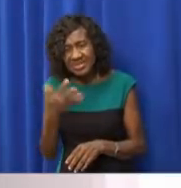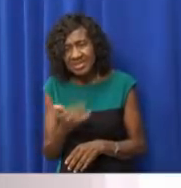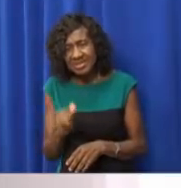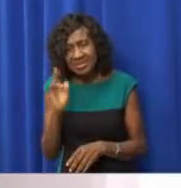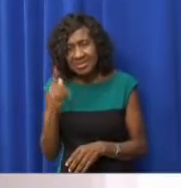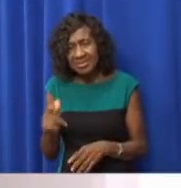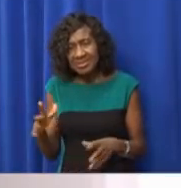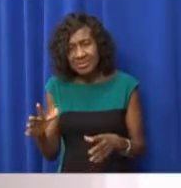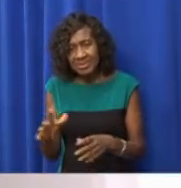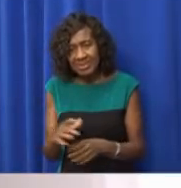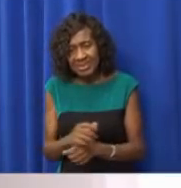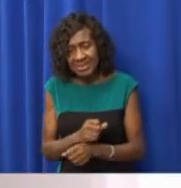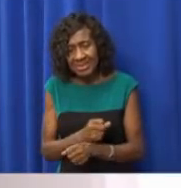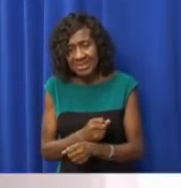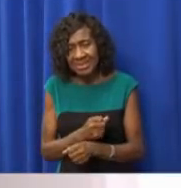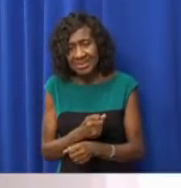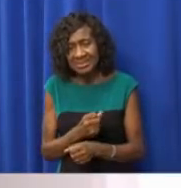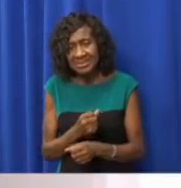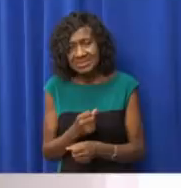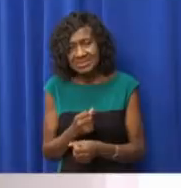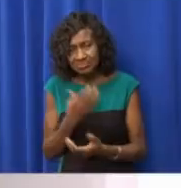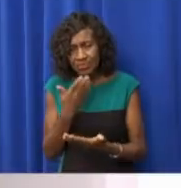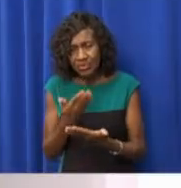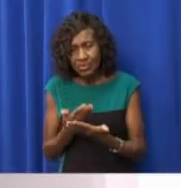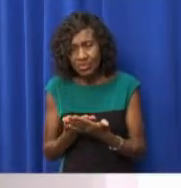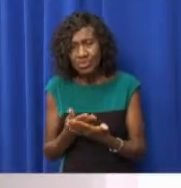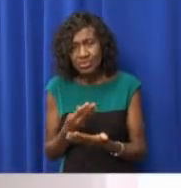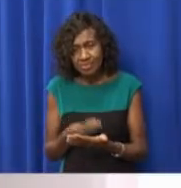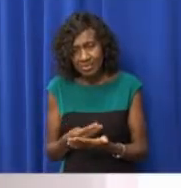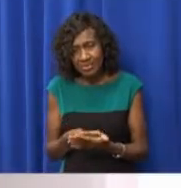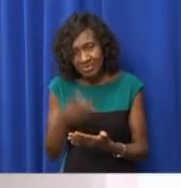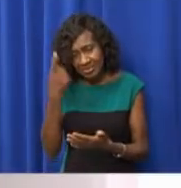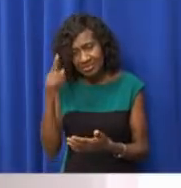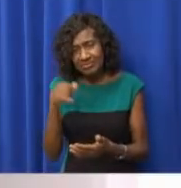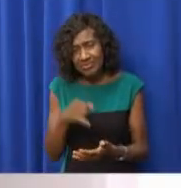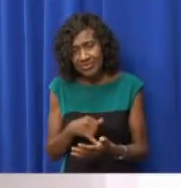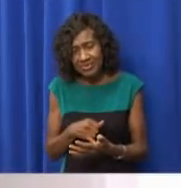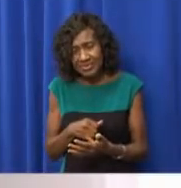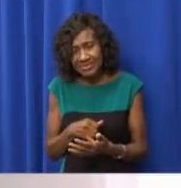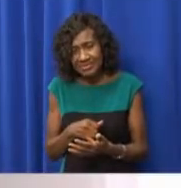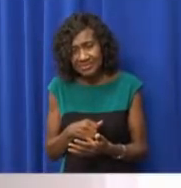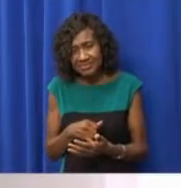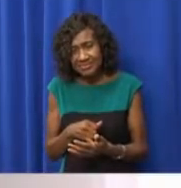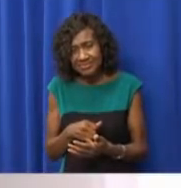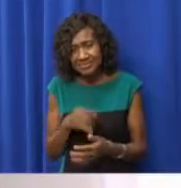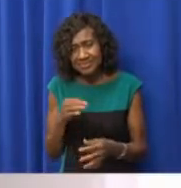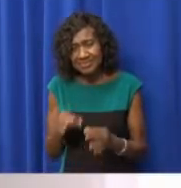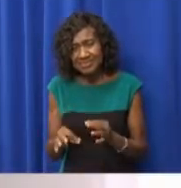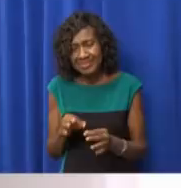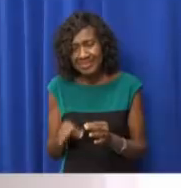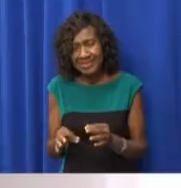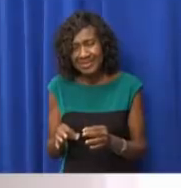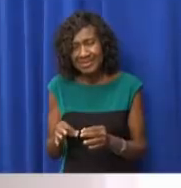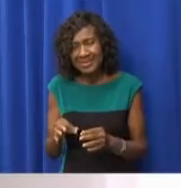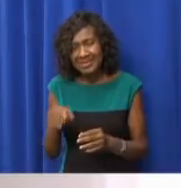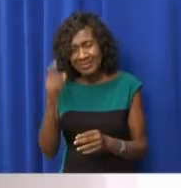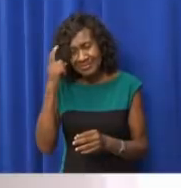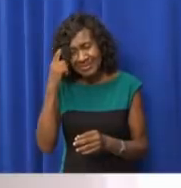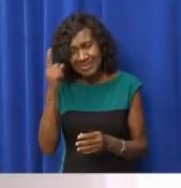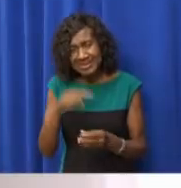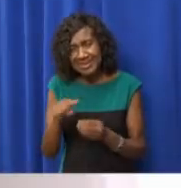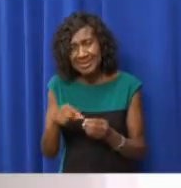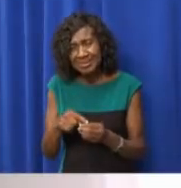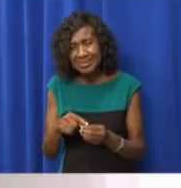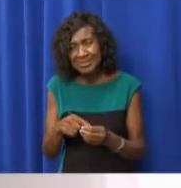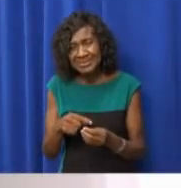will be very interested. And if I was to pass on come back again, I want to be a doctor, then I'll do very well.